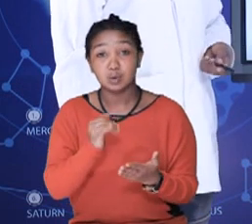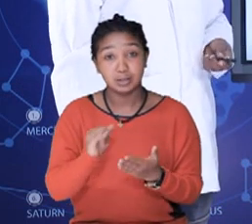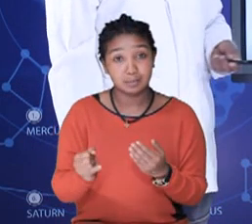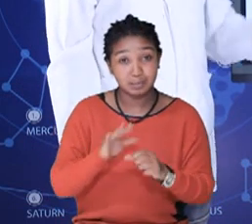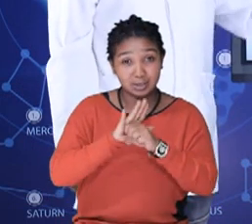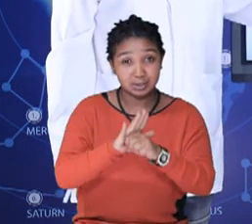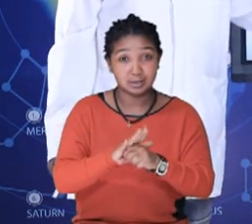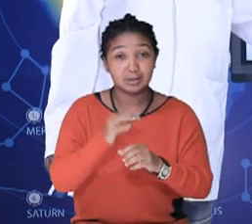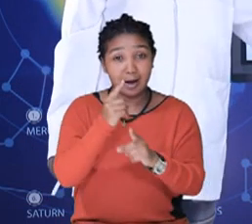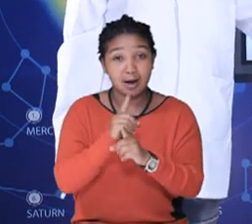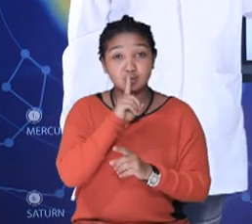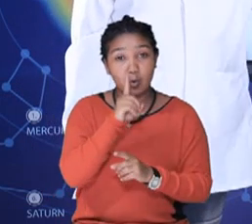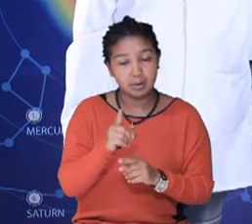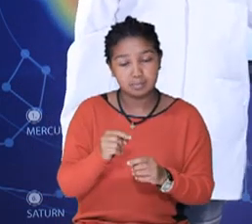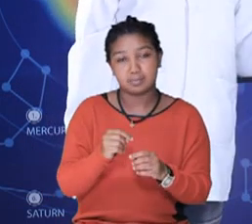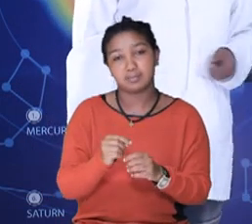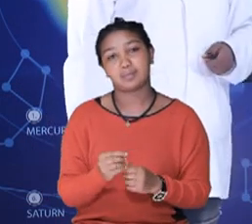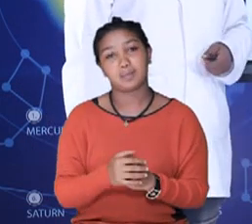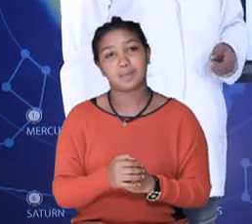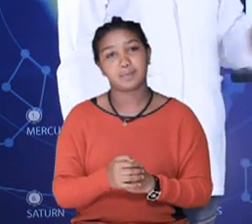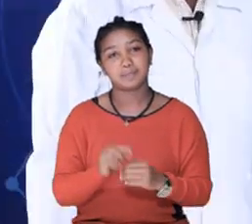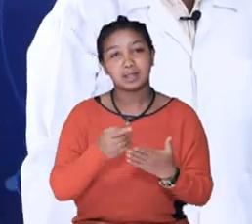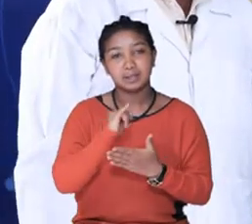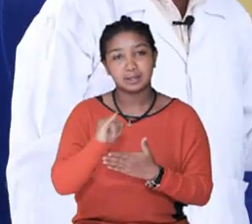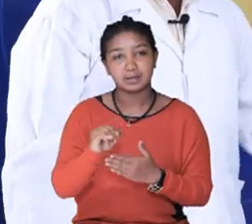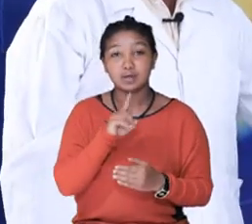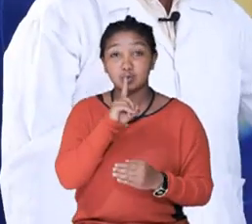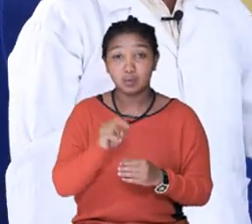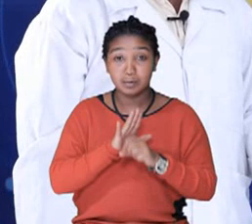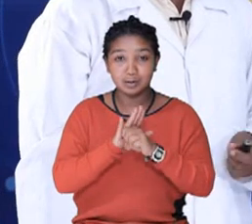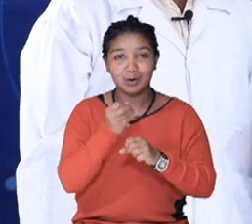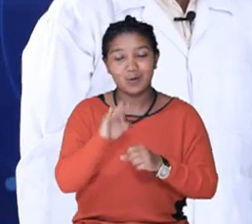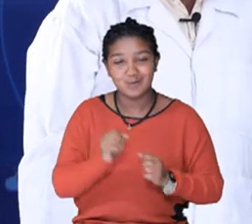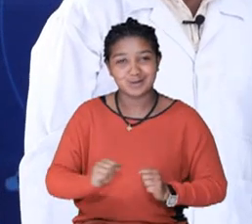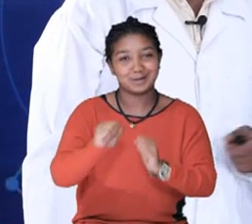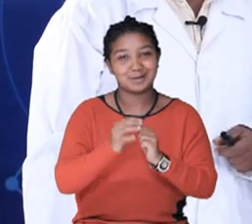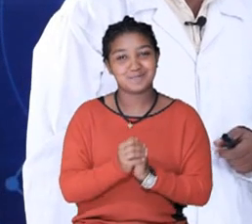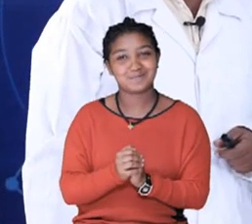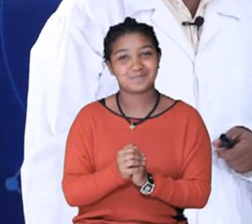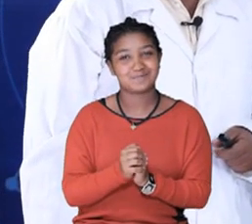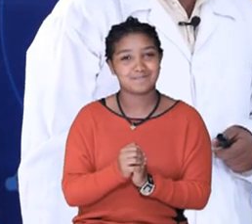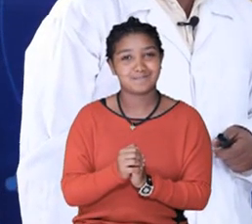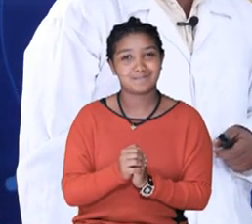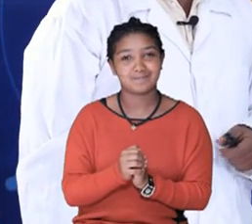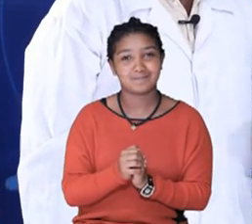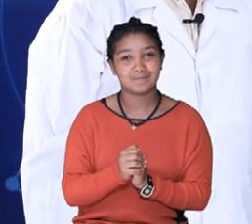Absolute pressure is the actual pressure at a given point. It is the true pressure of the system.